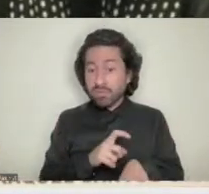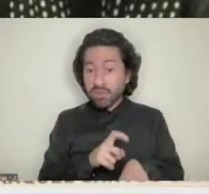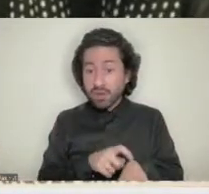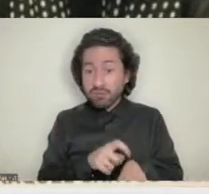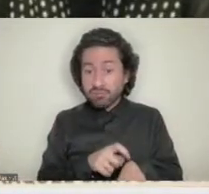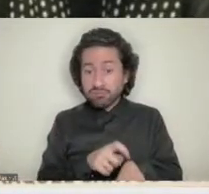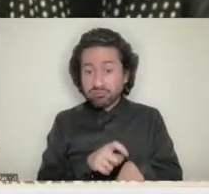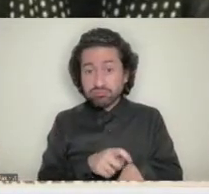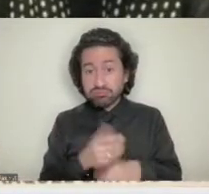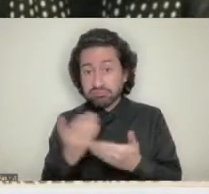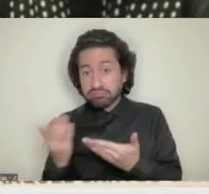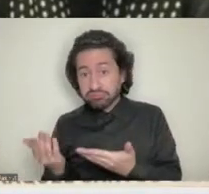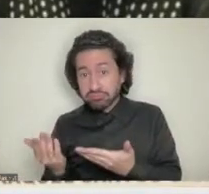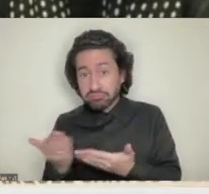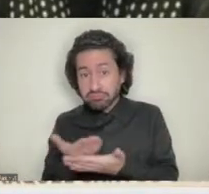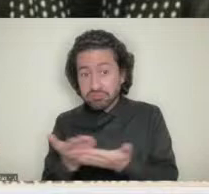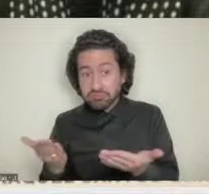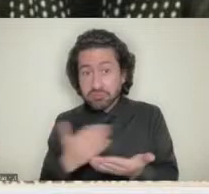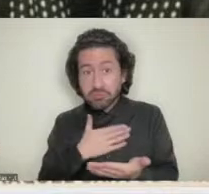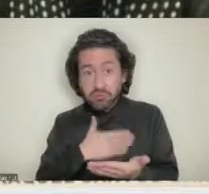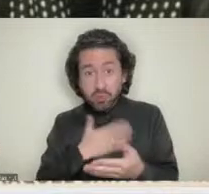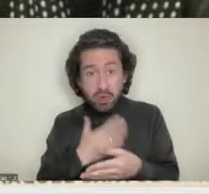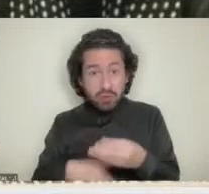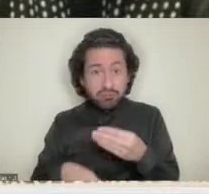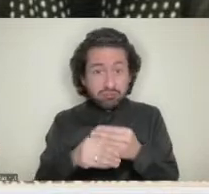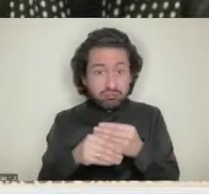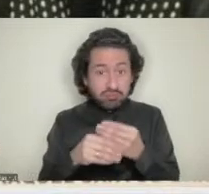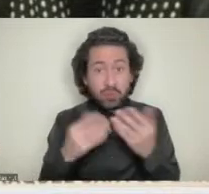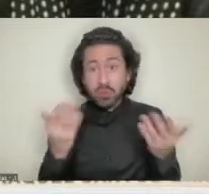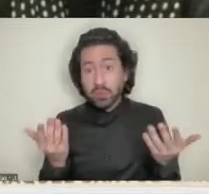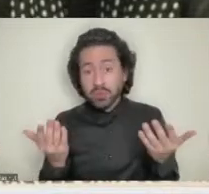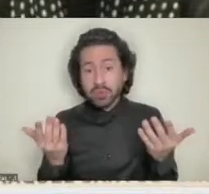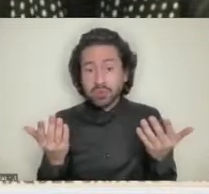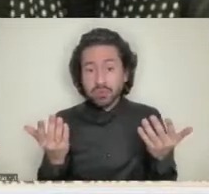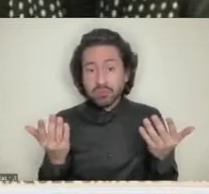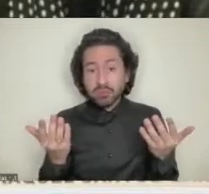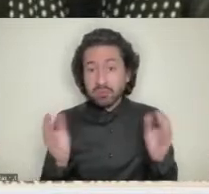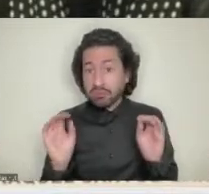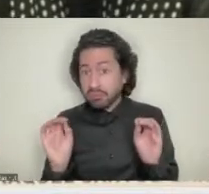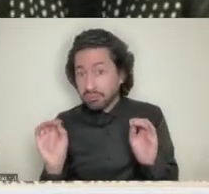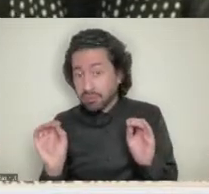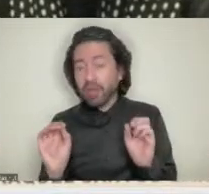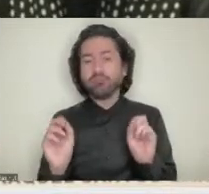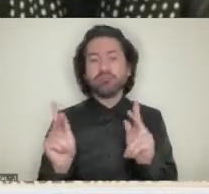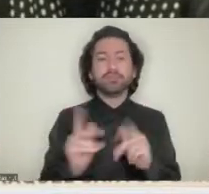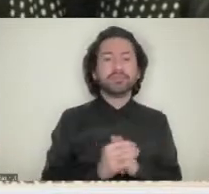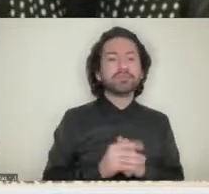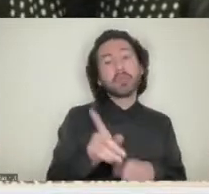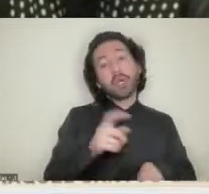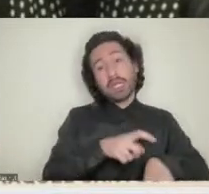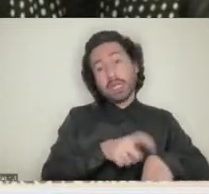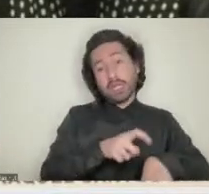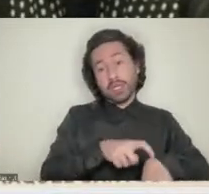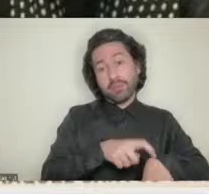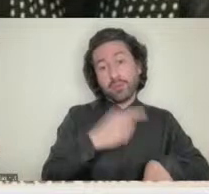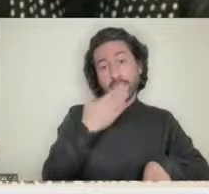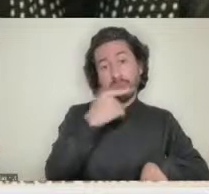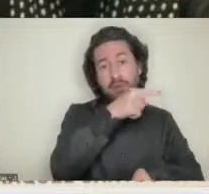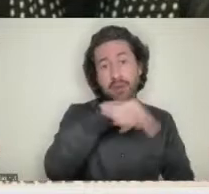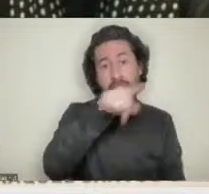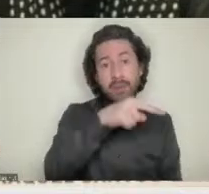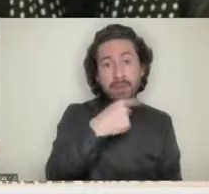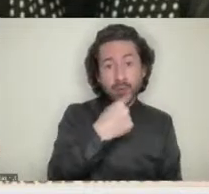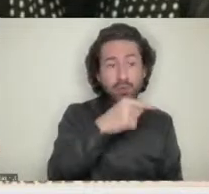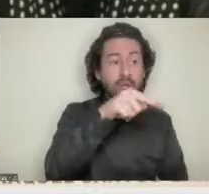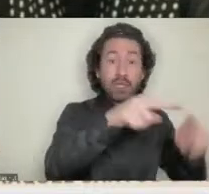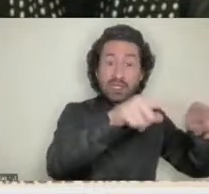maybe, is there, Claudia, would you like to answer or comment? So first, then I go to